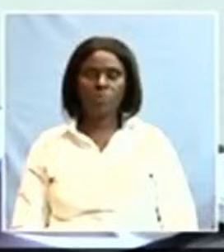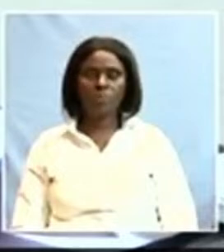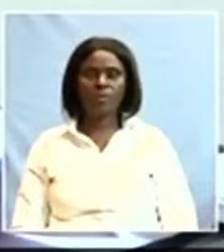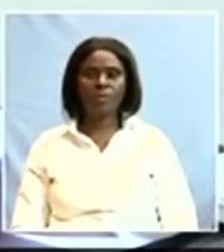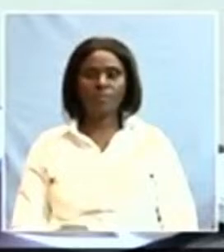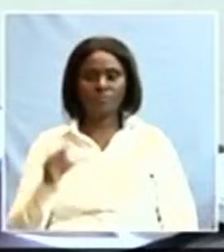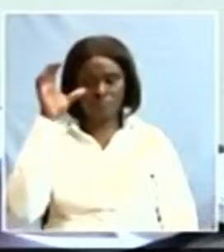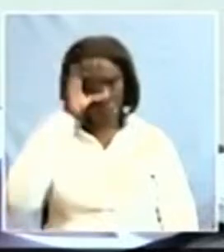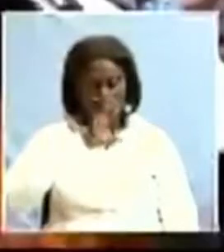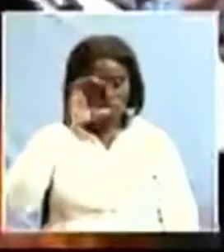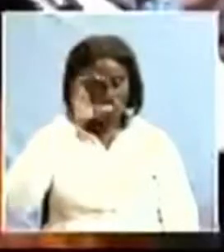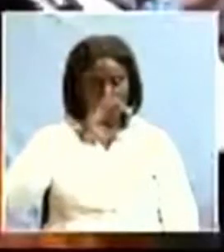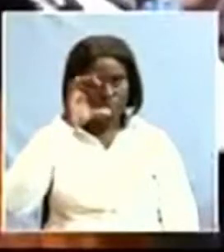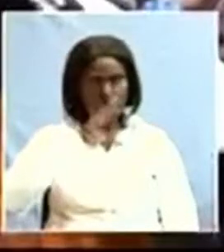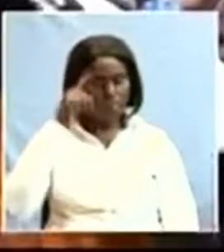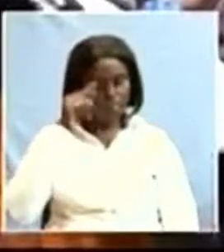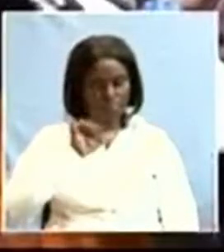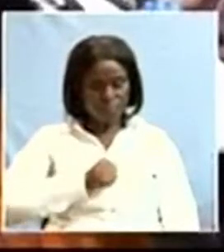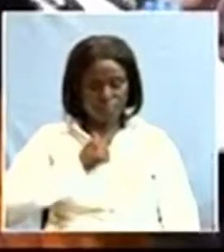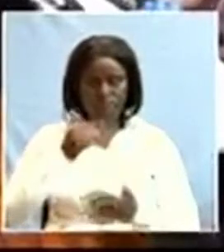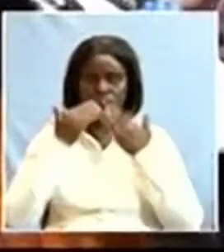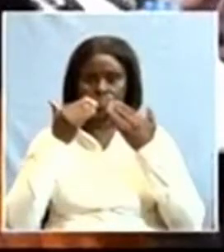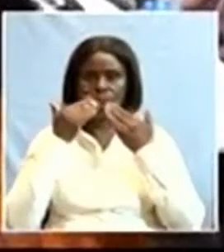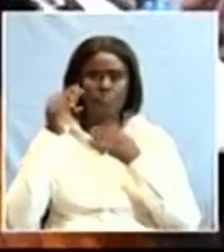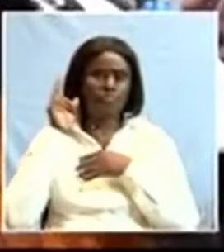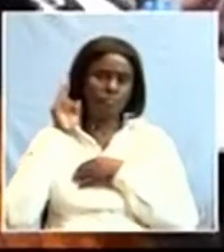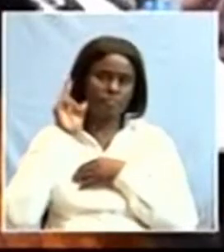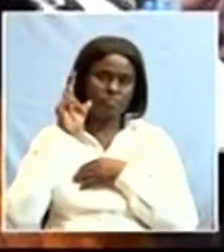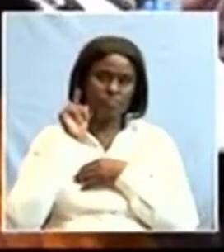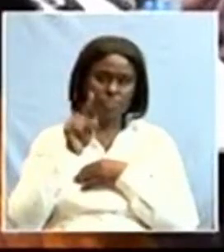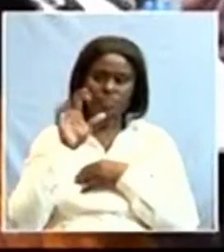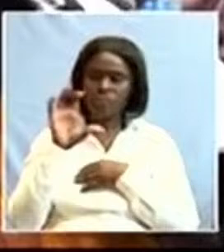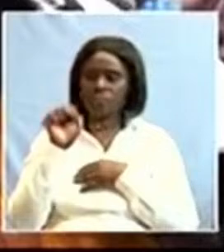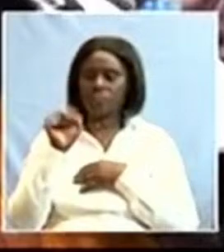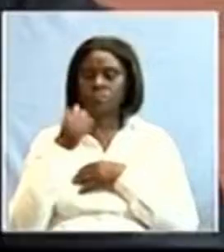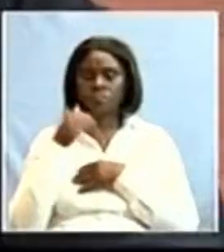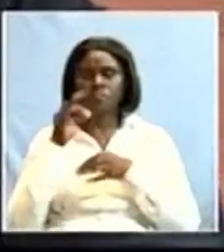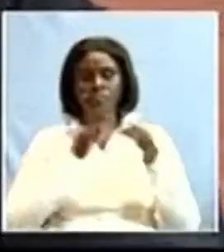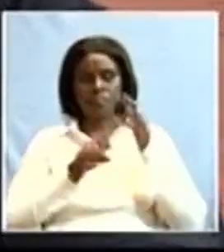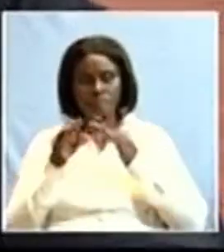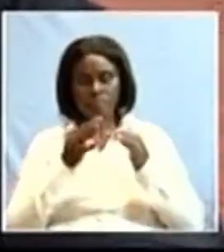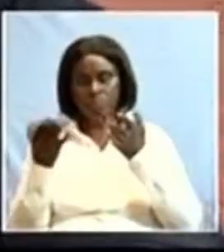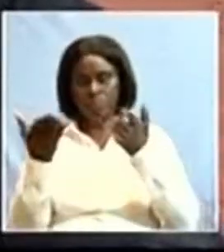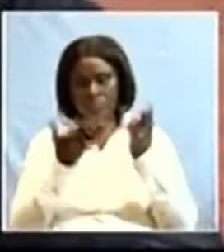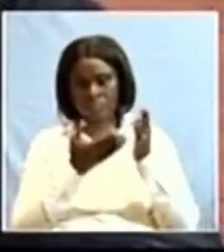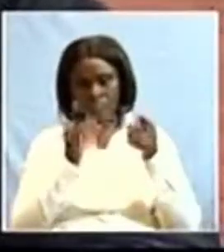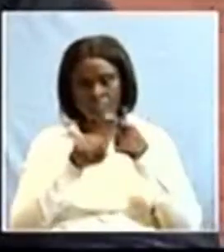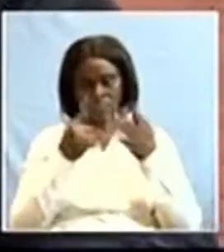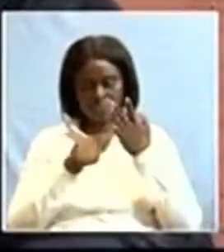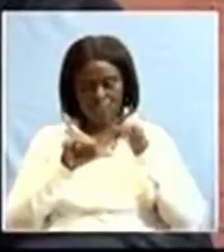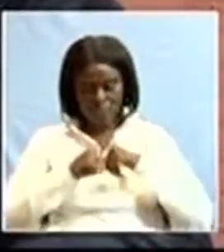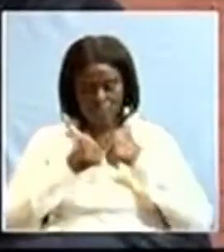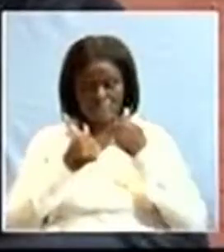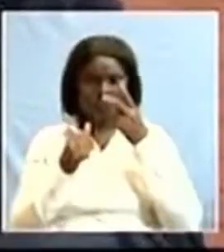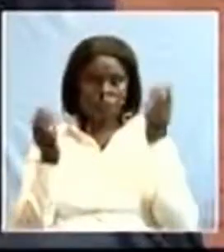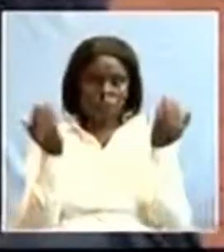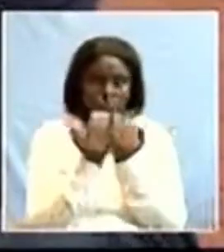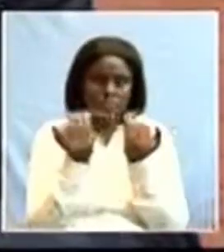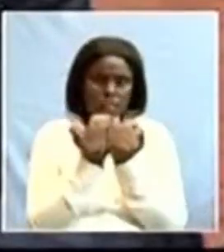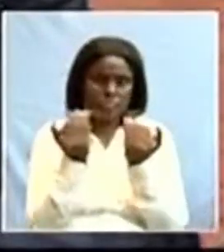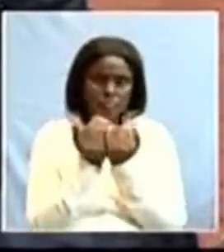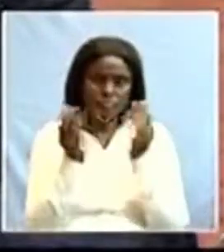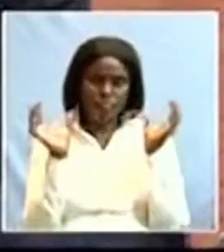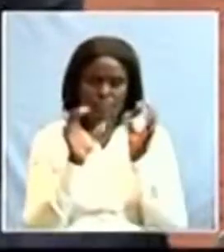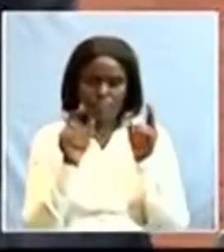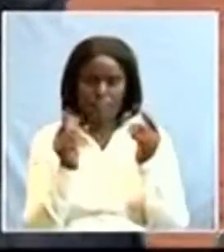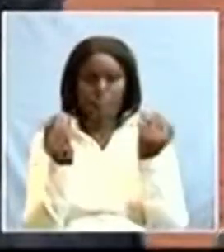looking for, we appreciate the background that the CS has put across. But what we are seeking, the